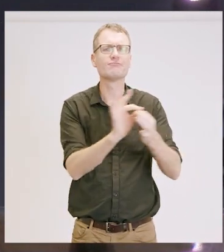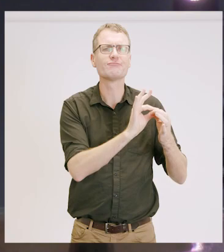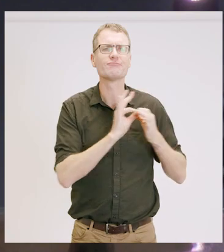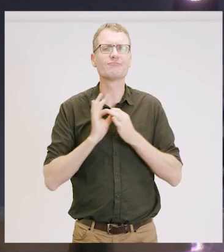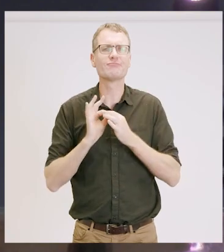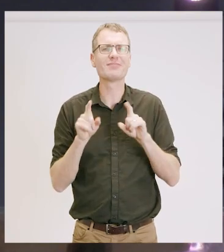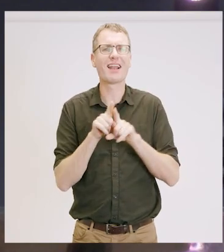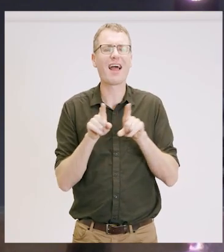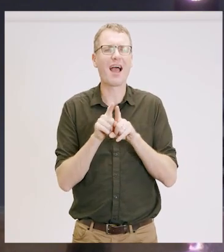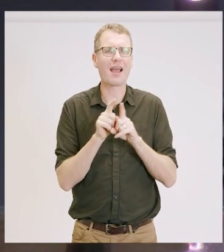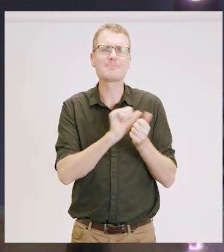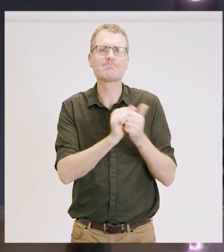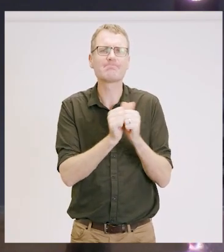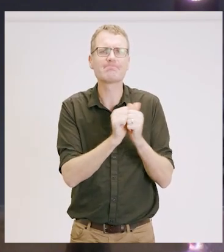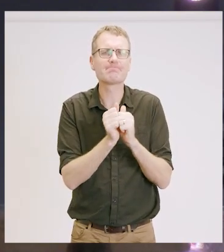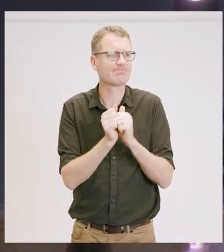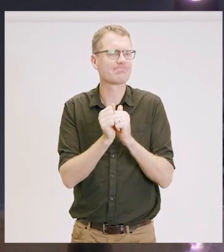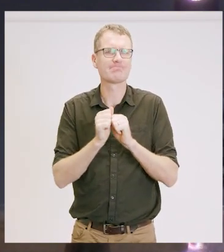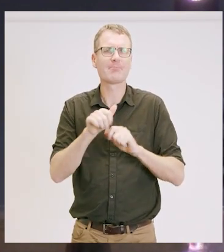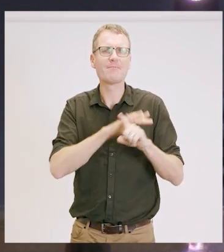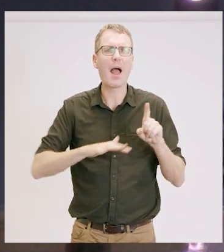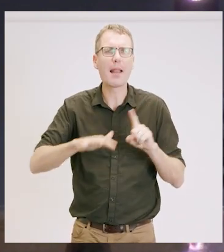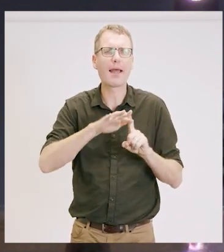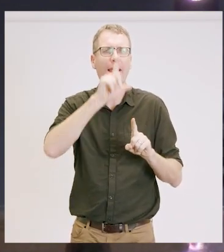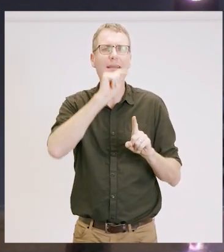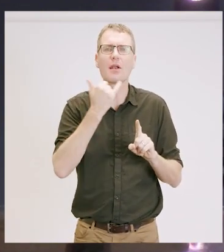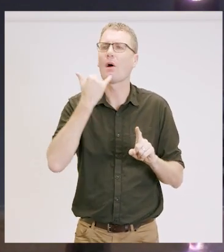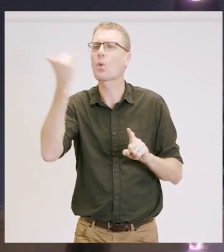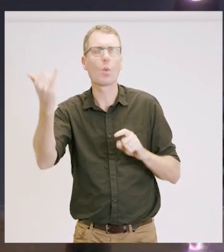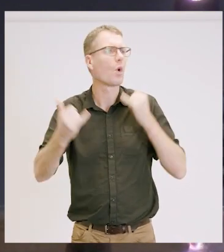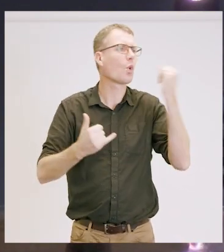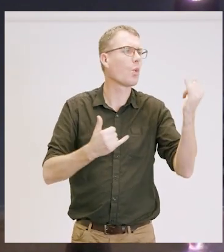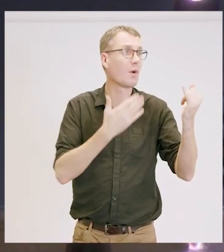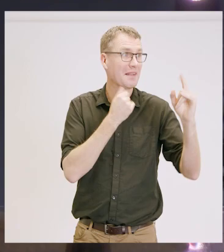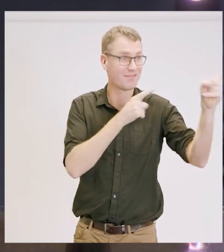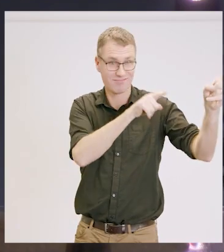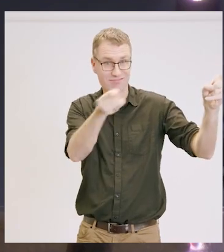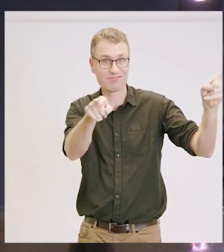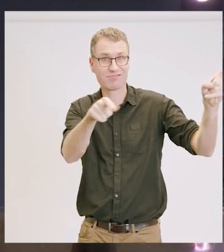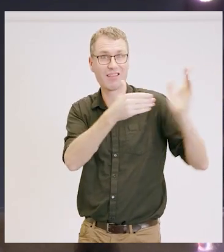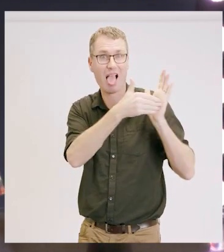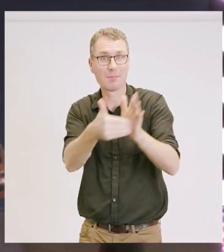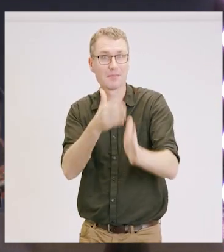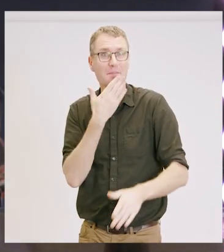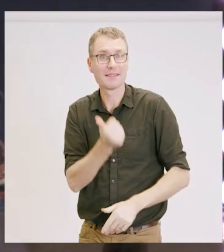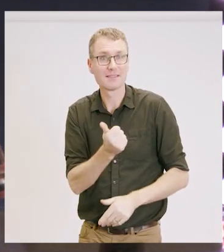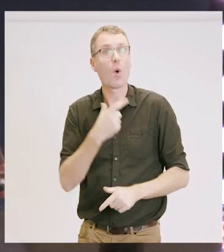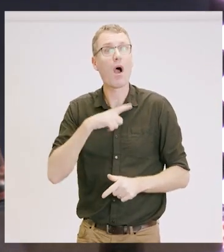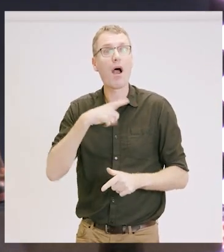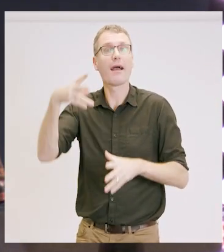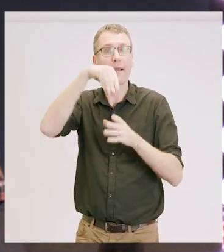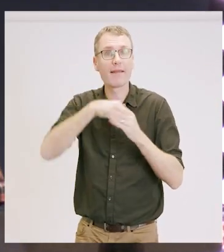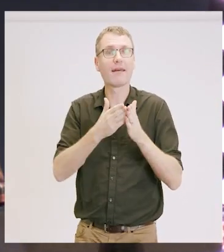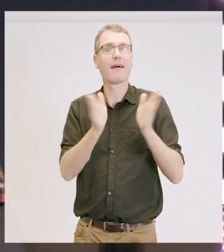I may not know them, I may not even know the pastor, but there is this sense, there's this camaraderie, there's this sense of family where we can